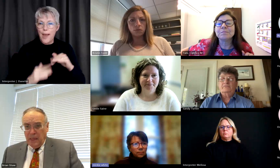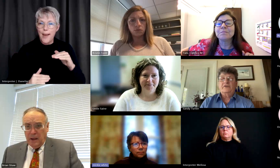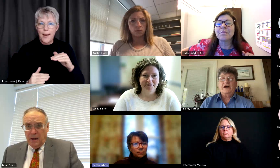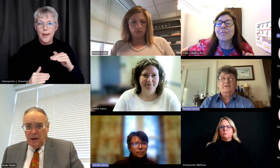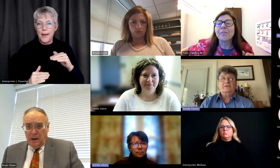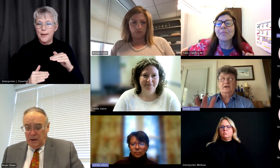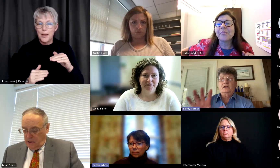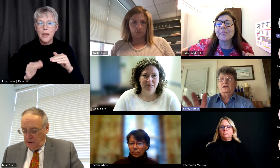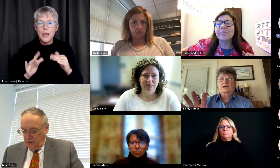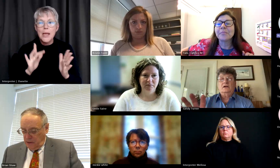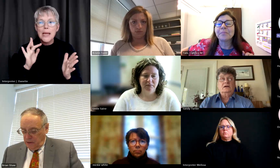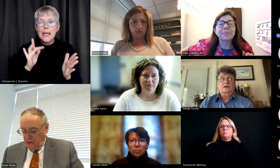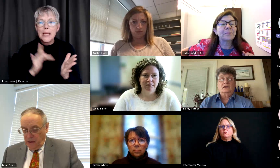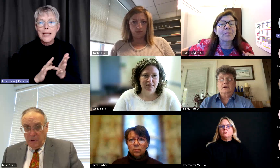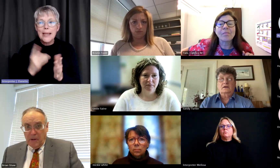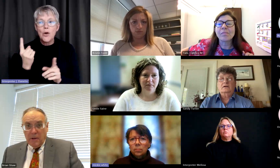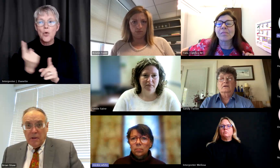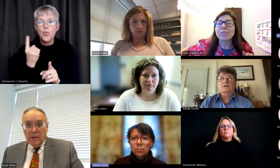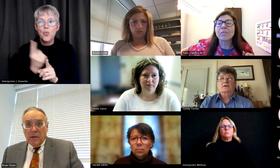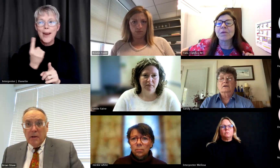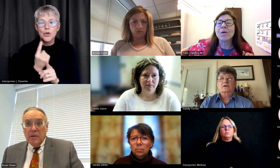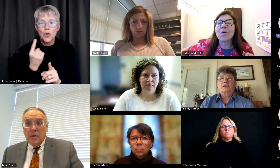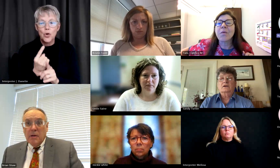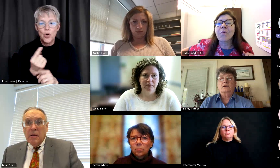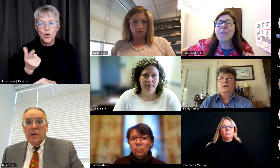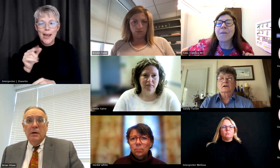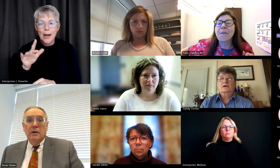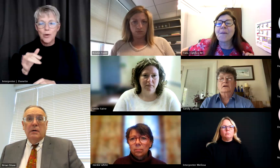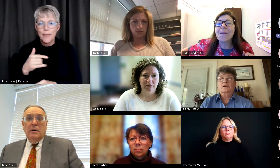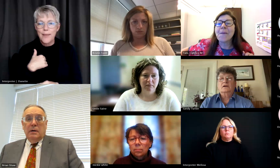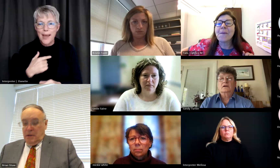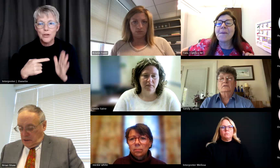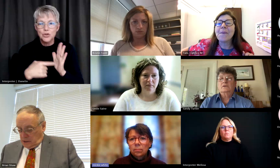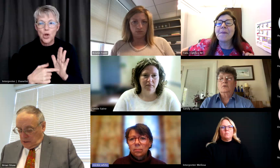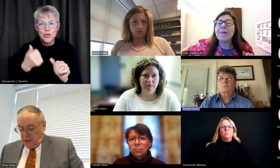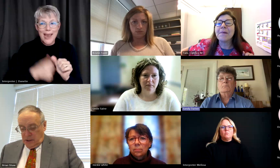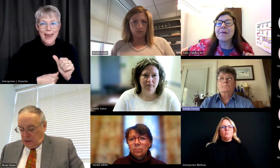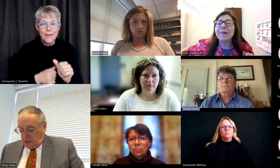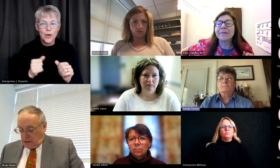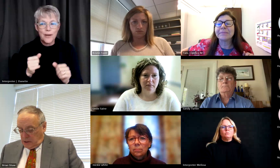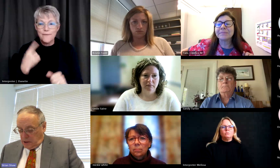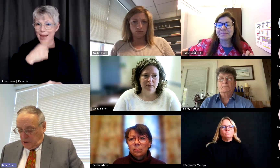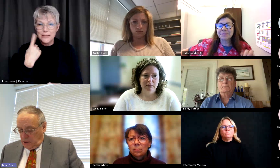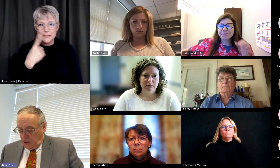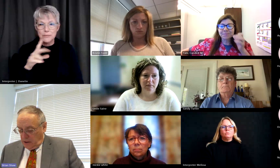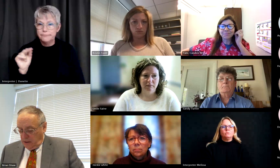If you click regular gallery at the top, that will show every face. Nope.